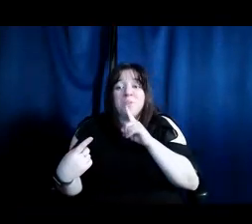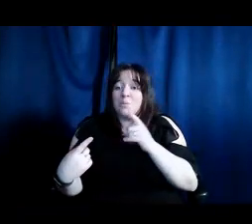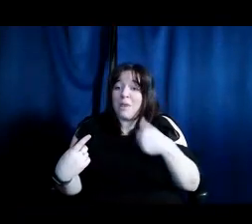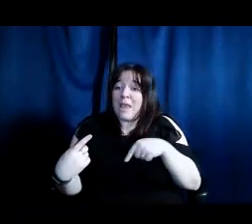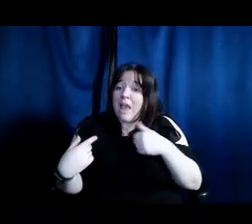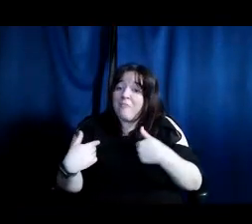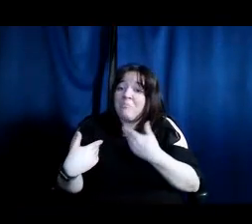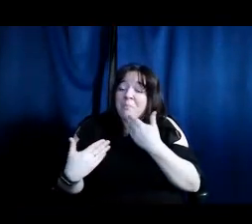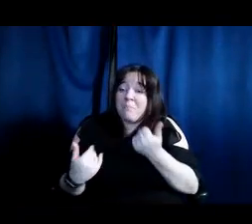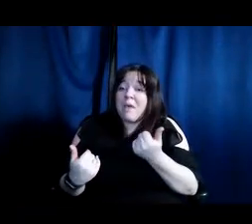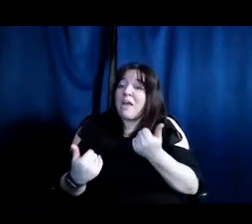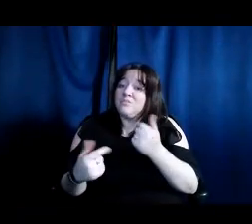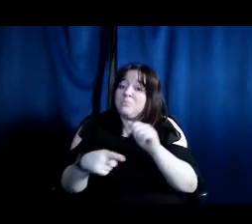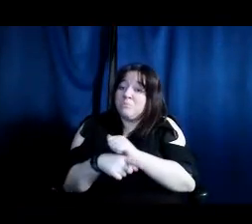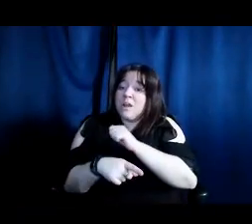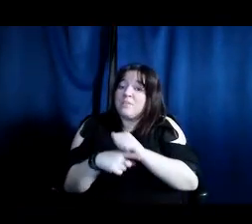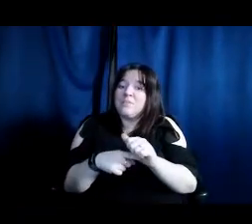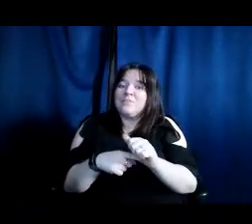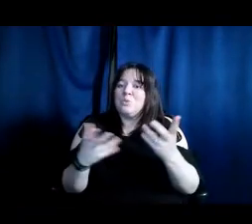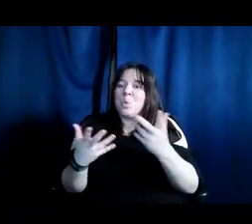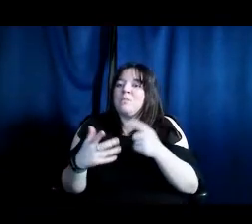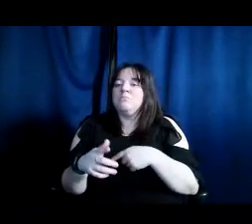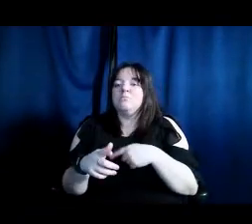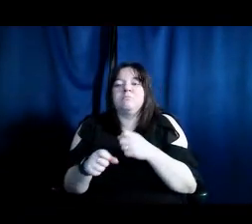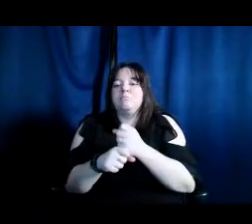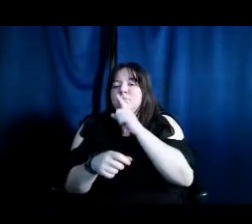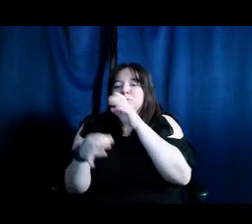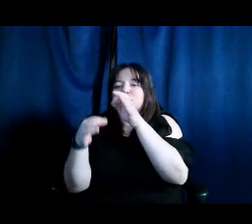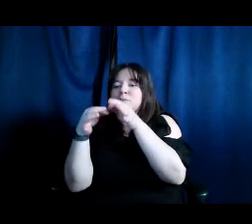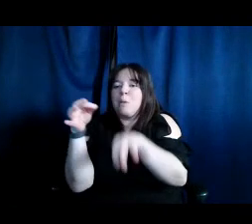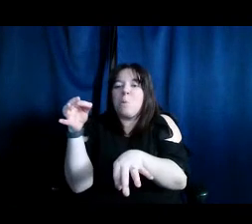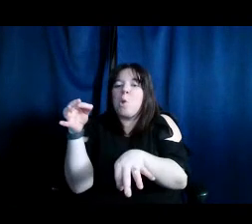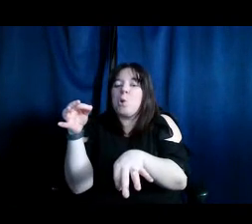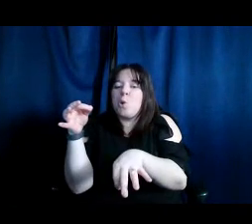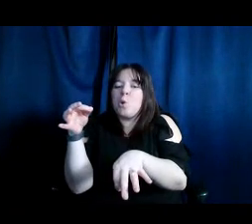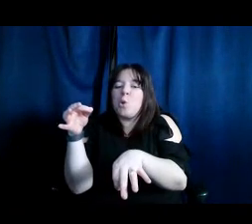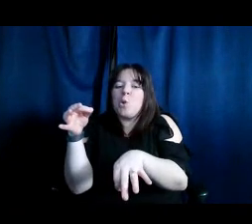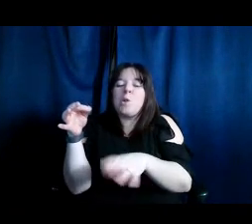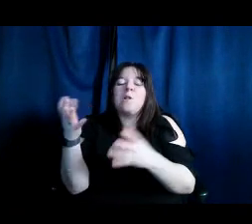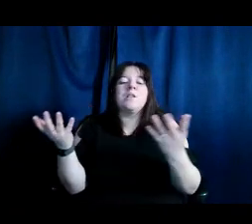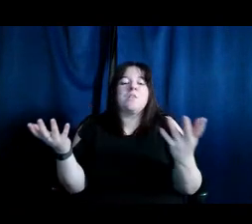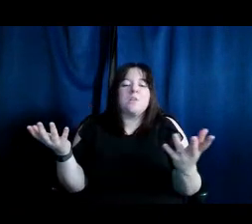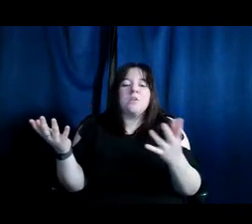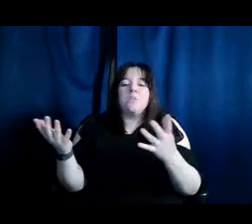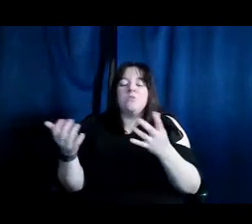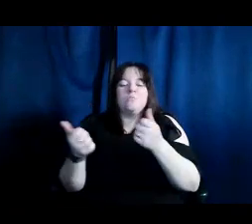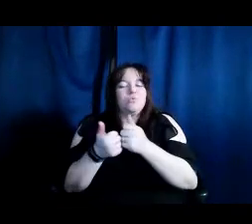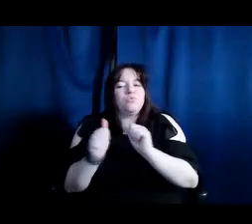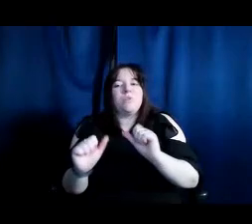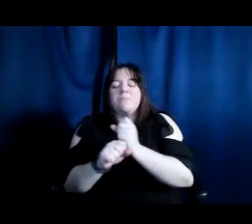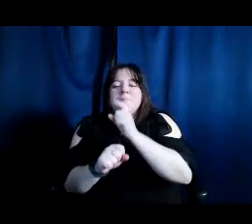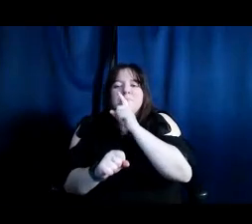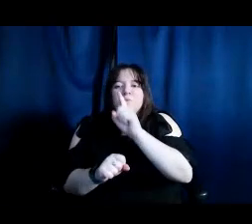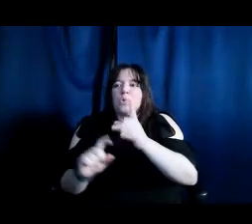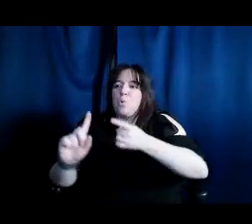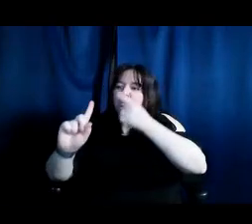it simple. Prioritize straightforward language and avoid unnecessary details and